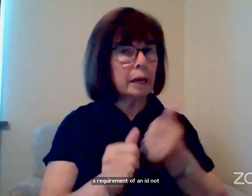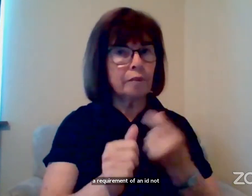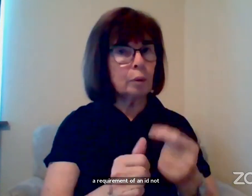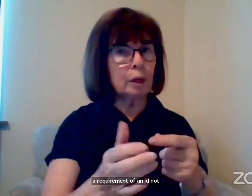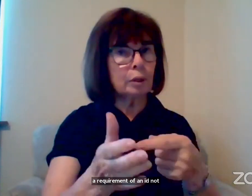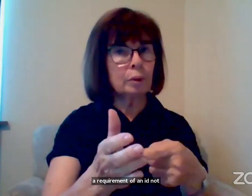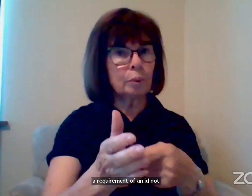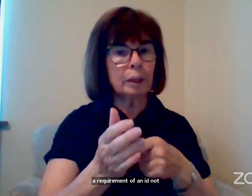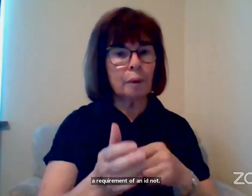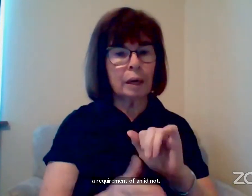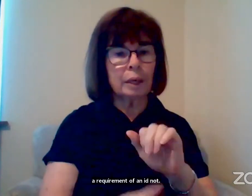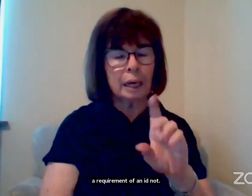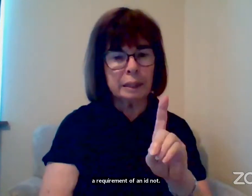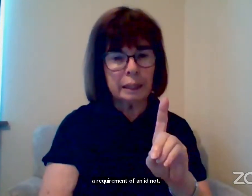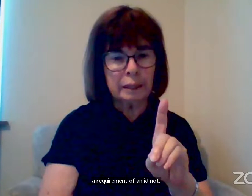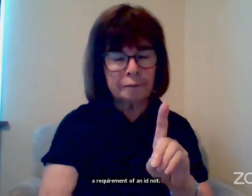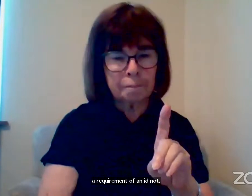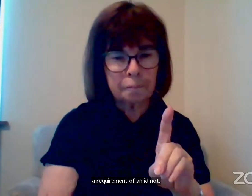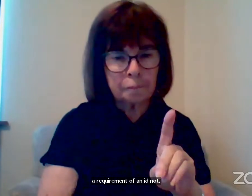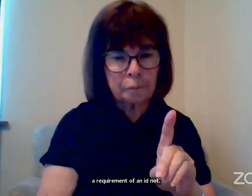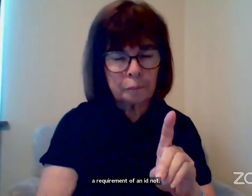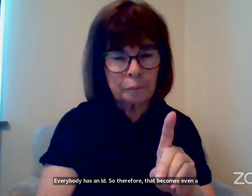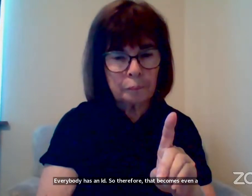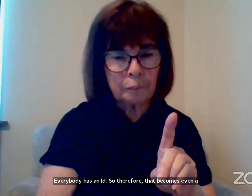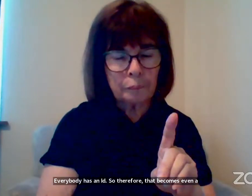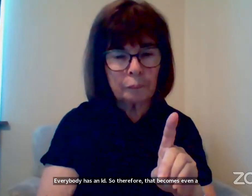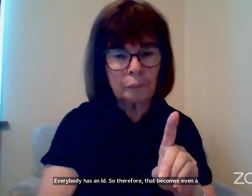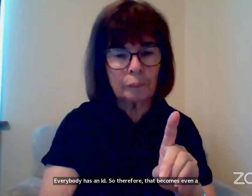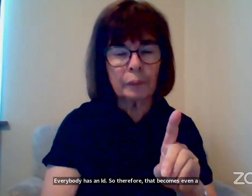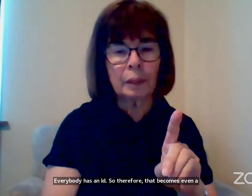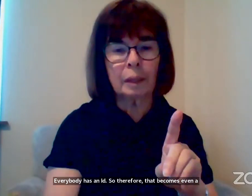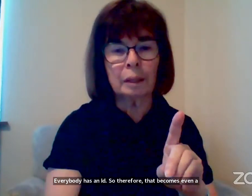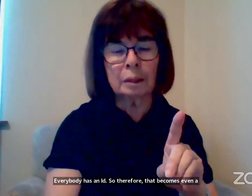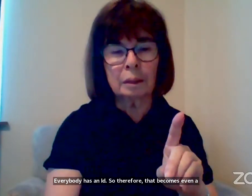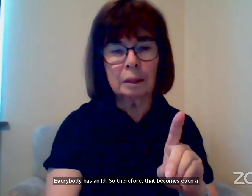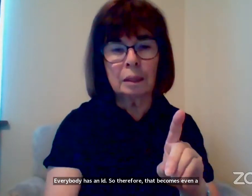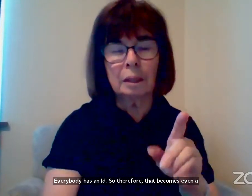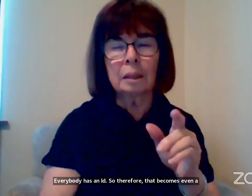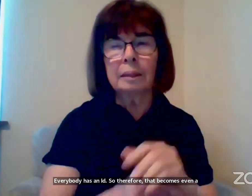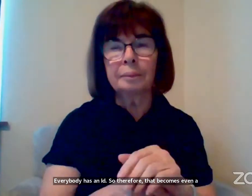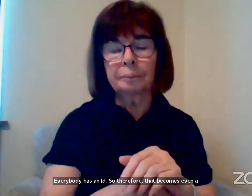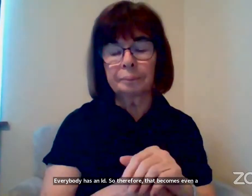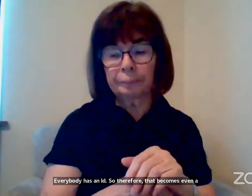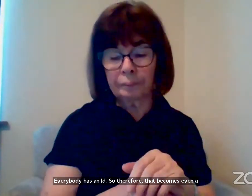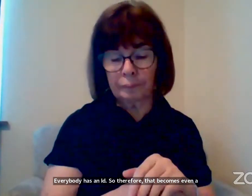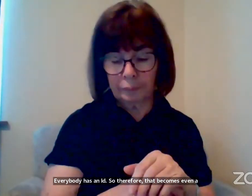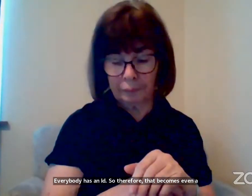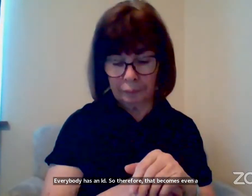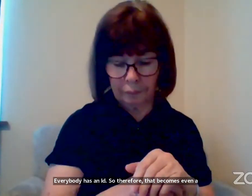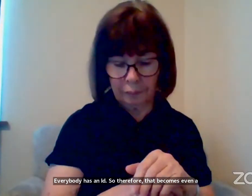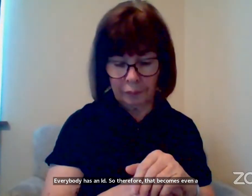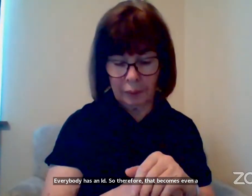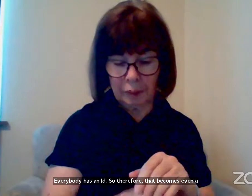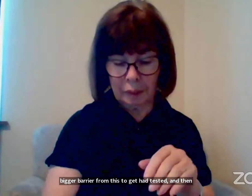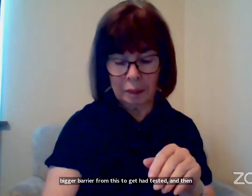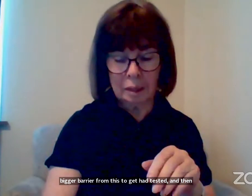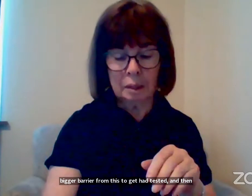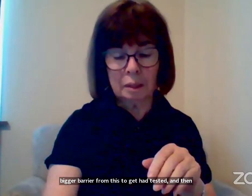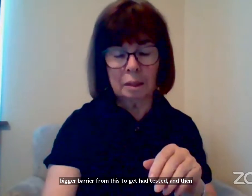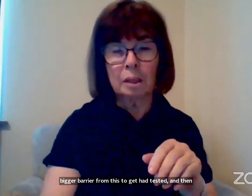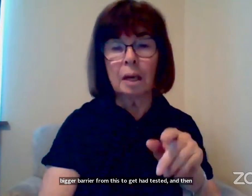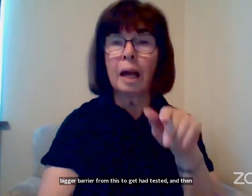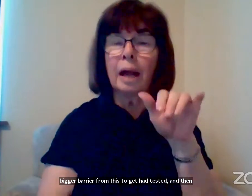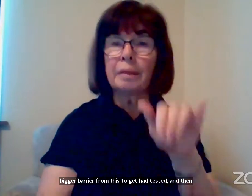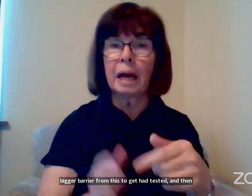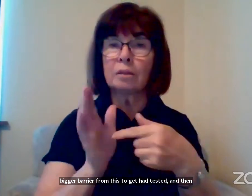therefore, that becomes even a bigger barrier from them to get tested. And which that has shown